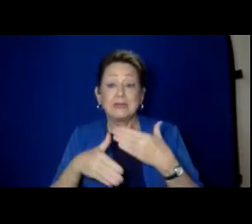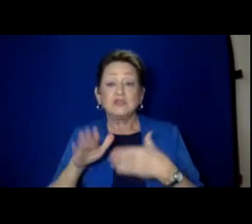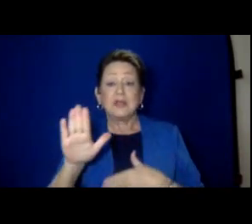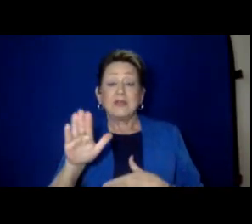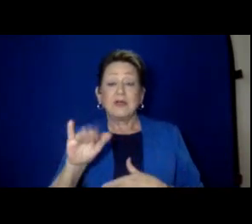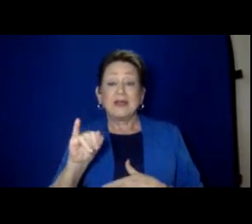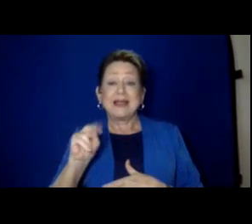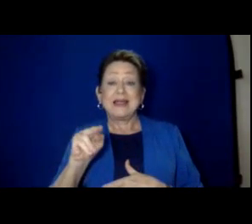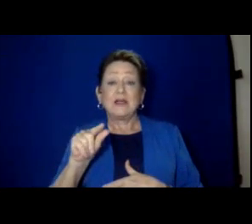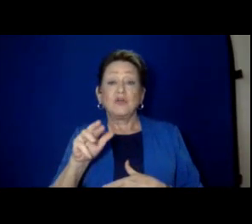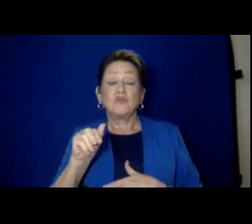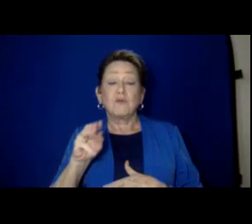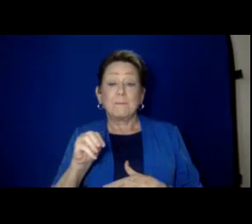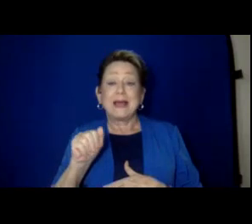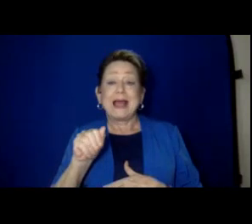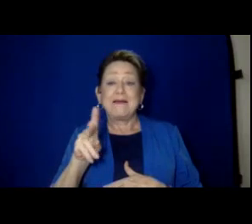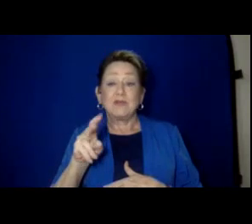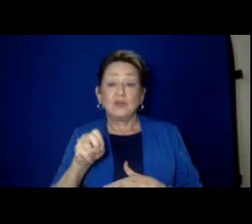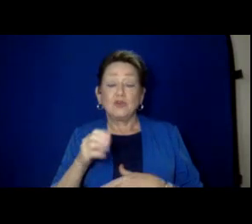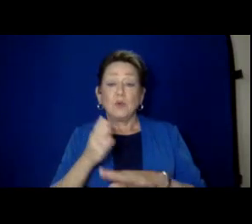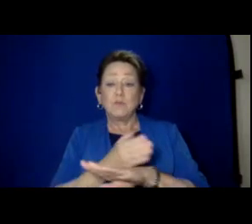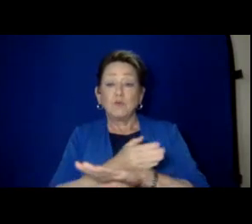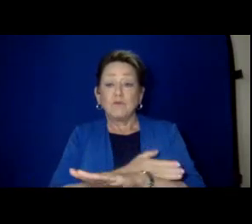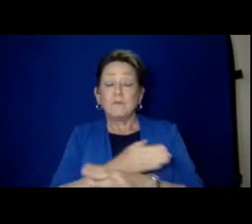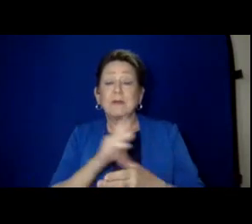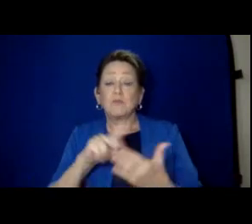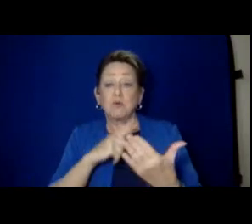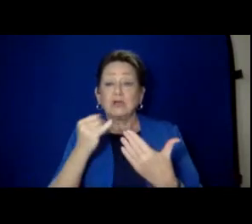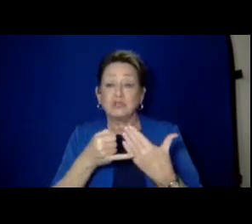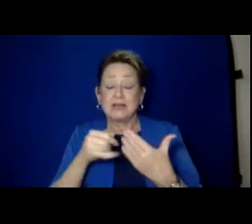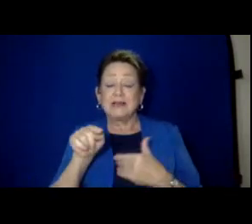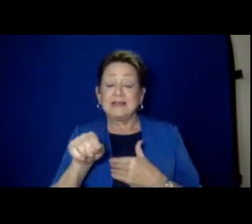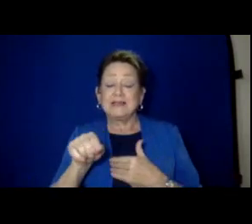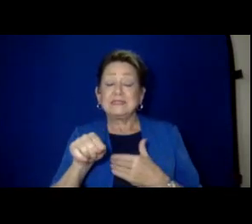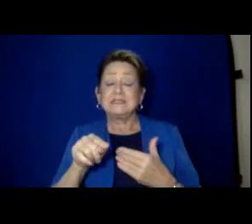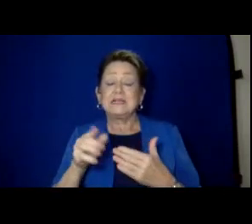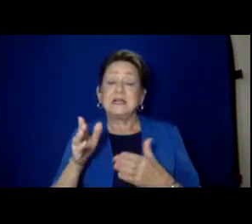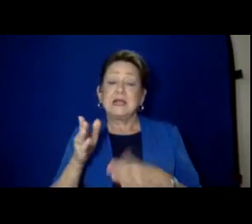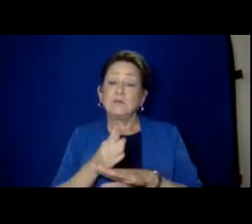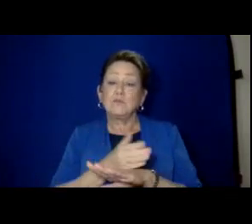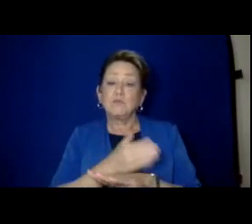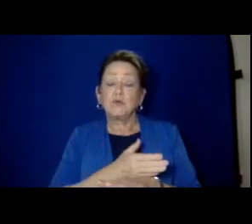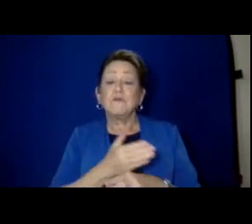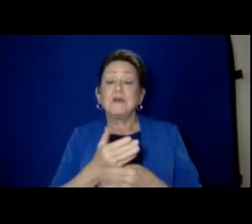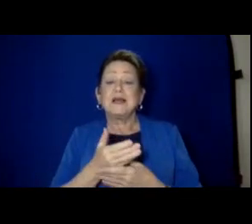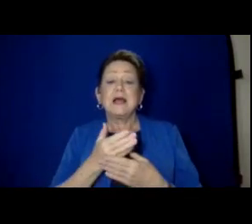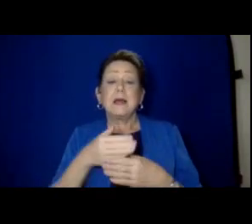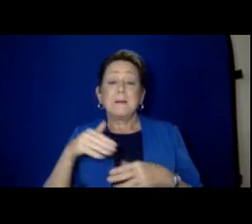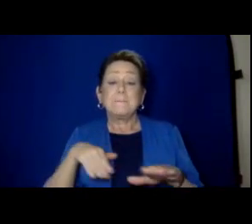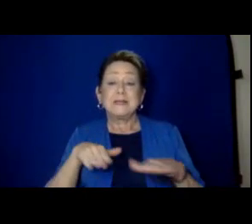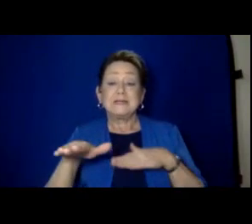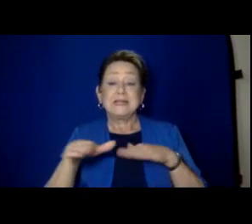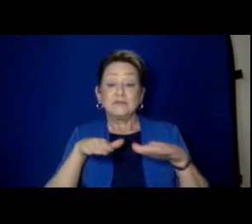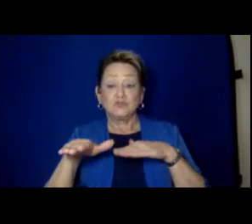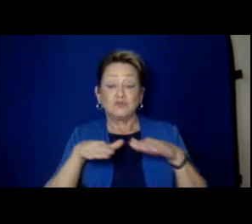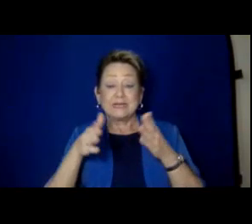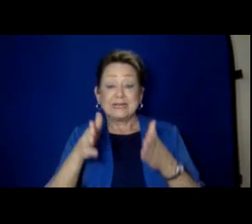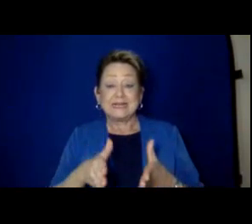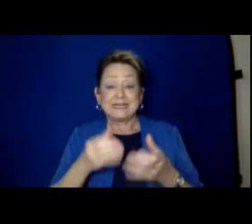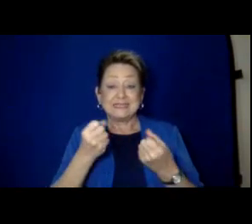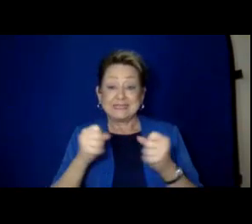planned Ingram Avenue improvement project. Much like the city project, this project aims to increase vehicle and pedestrian safety along Ingram